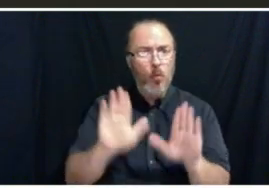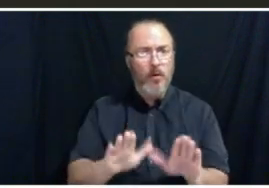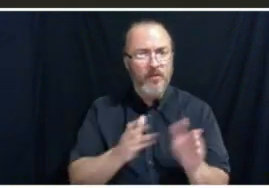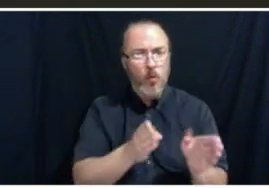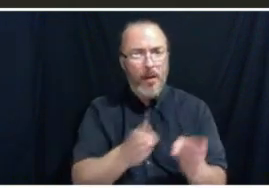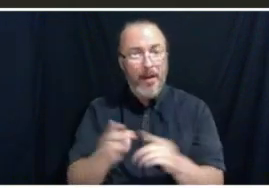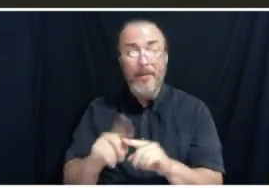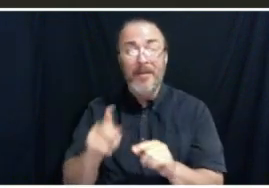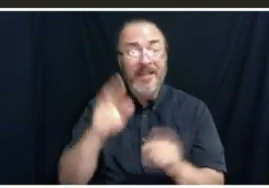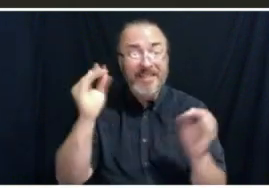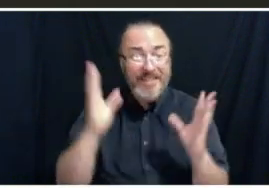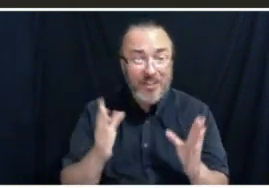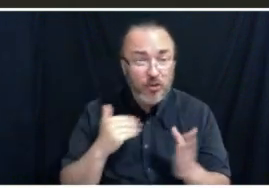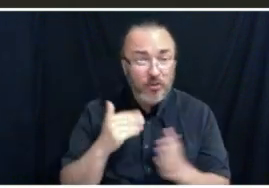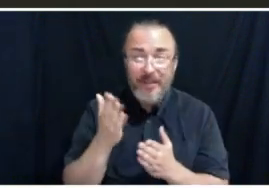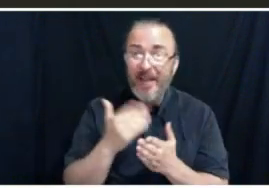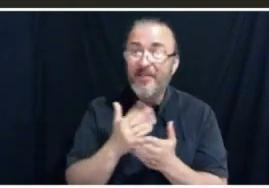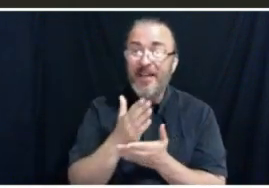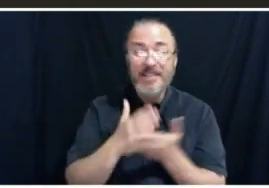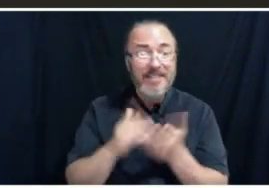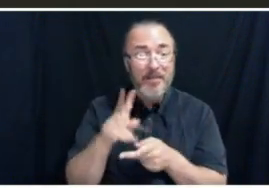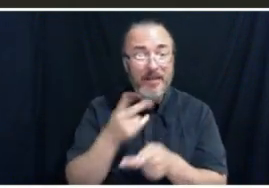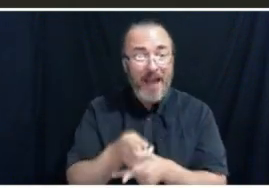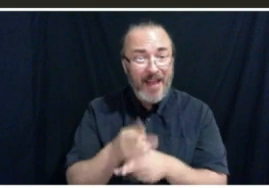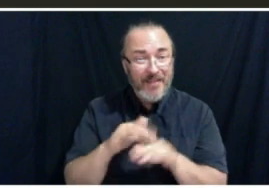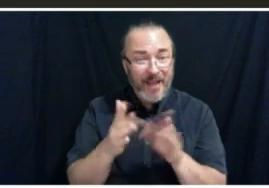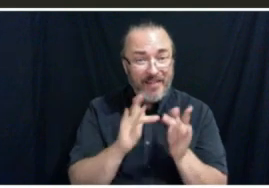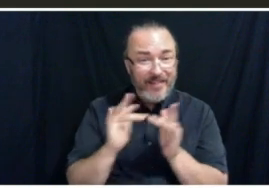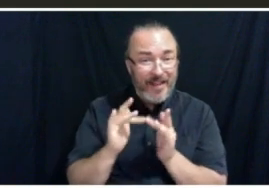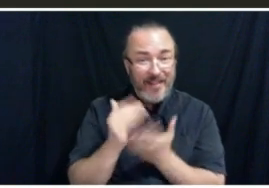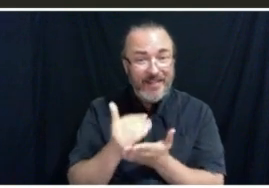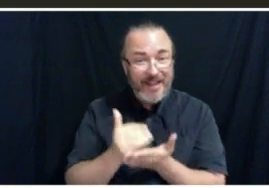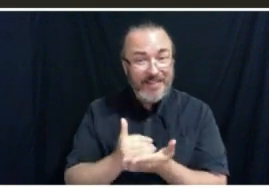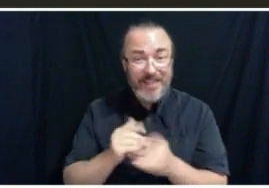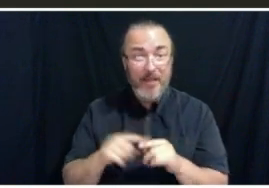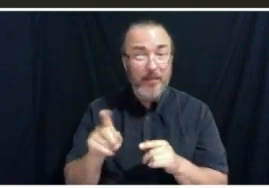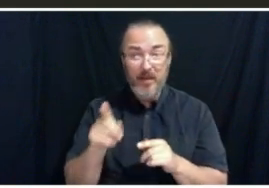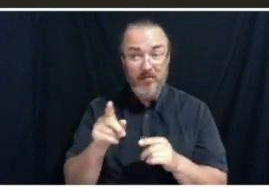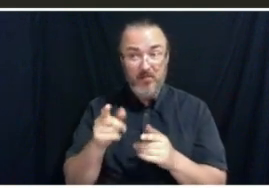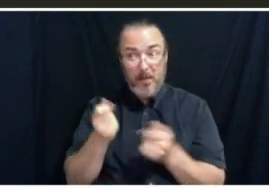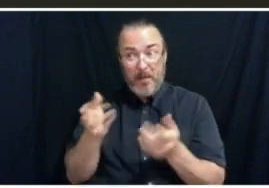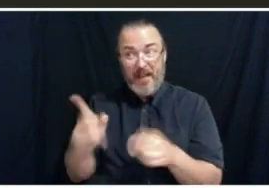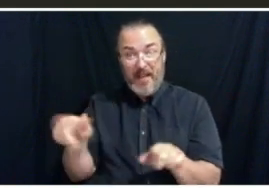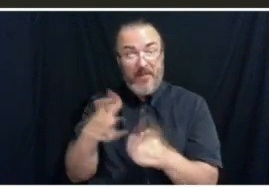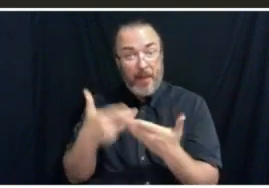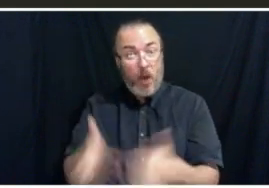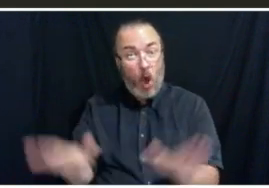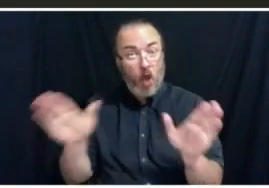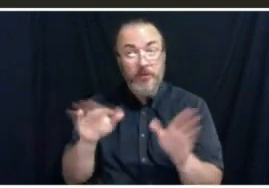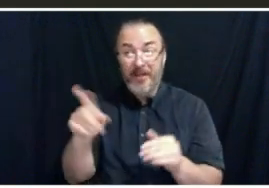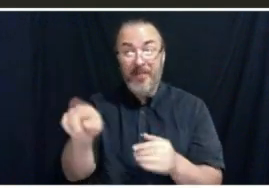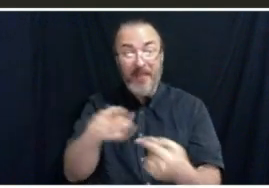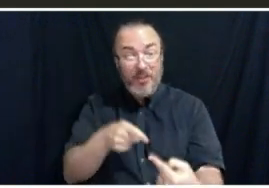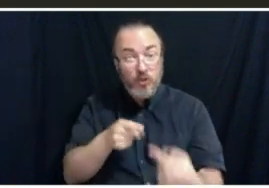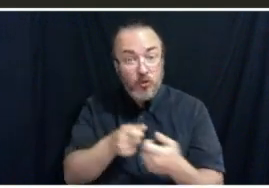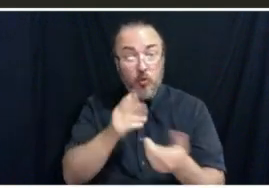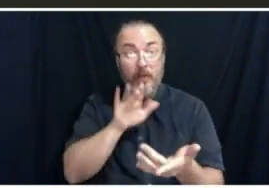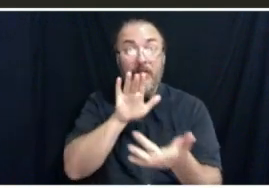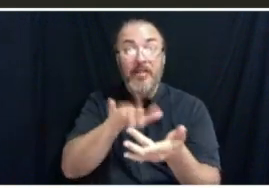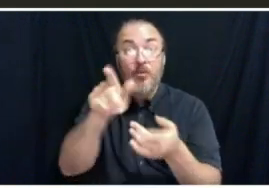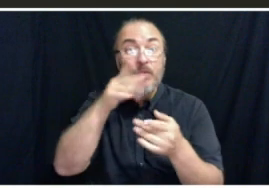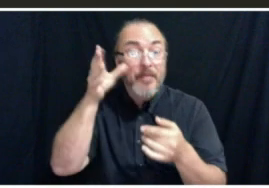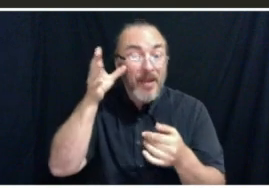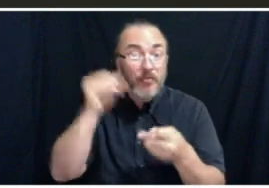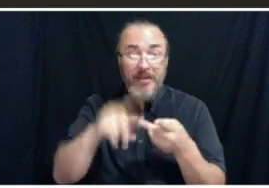some type of online contact. They nevertheless have lost contact with many. They have struggled to communicate with parents, and they have seen the reality of